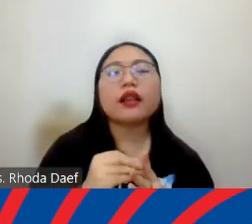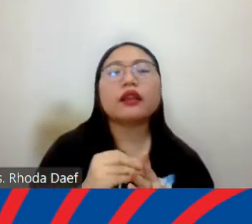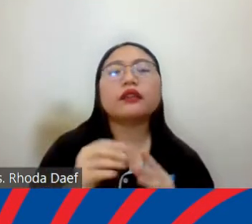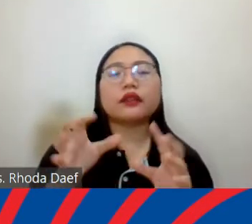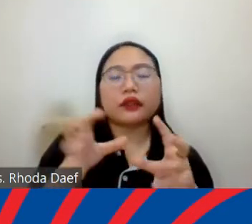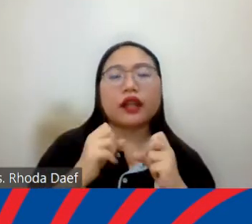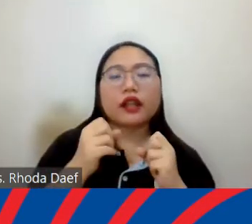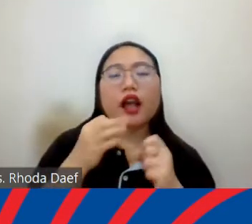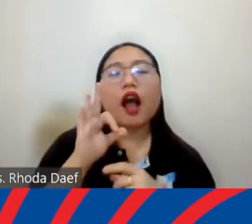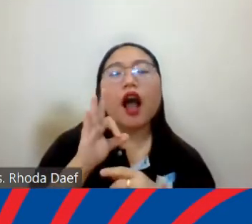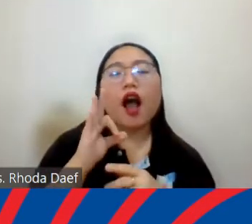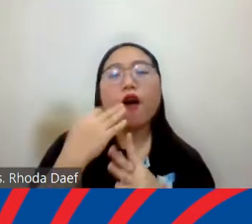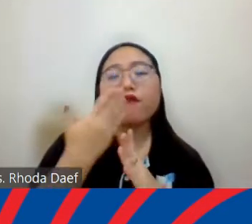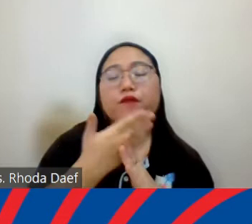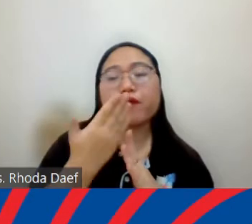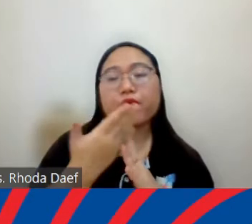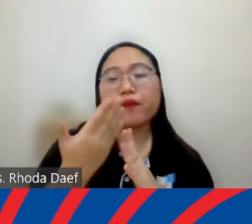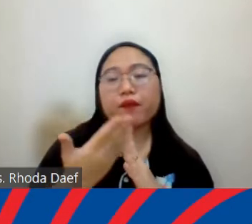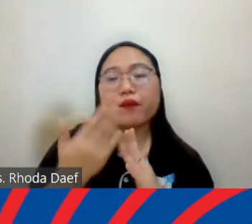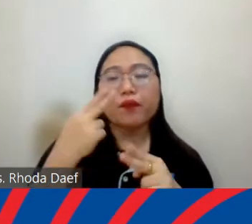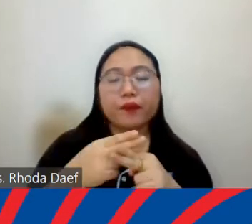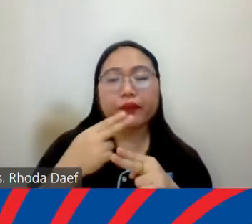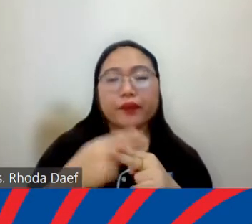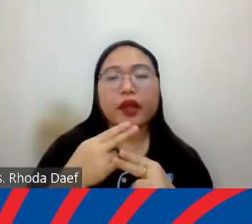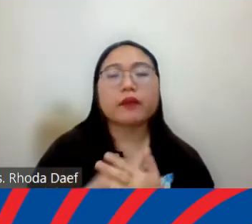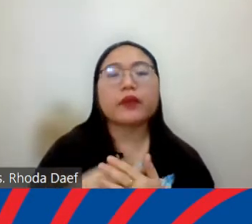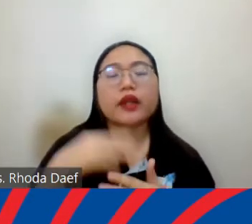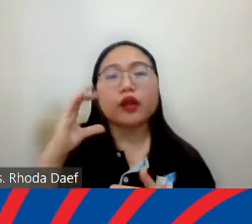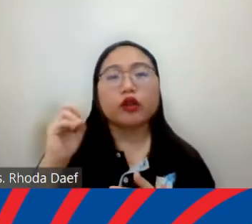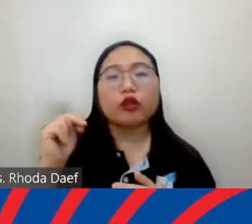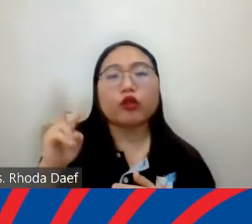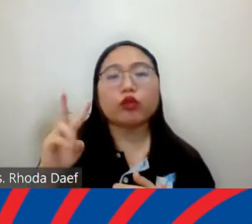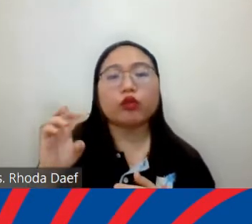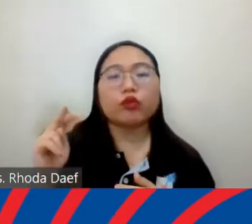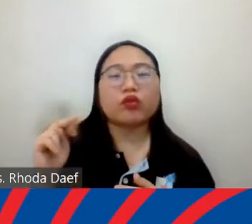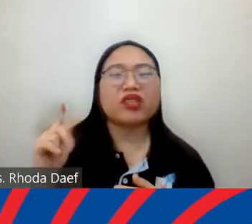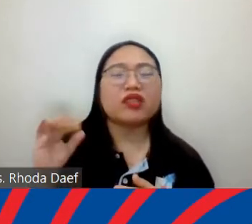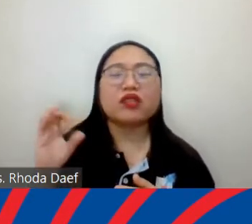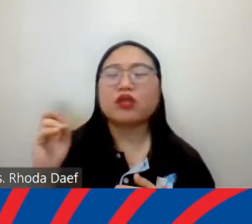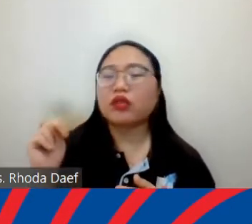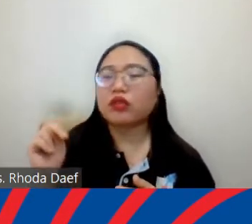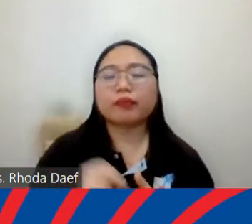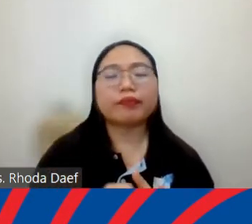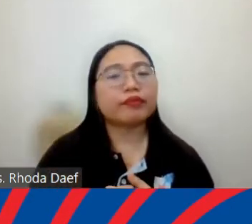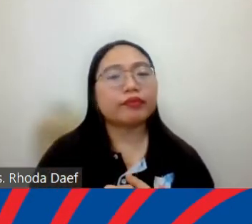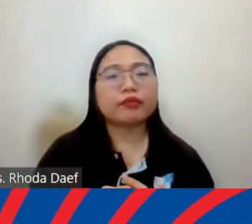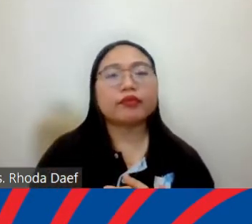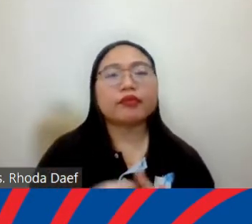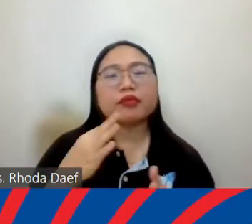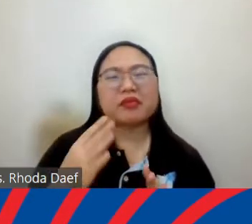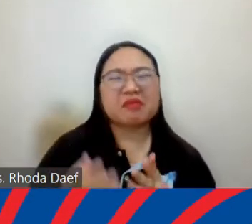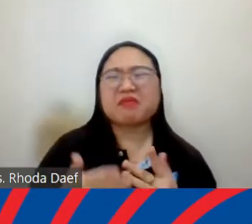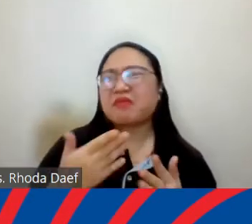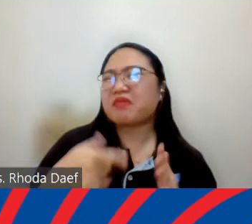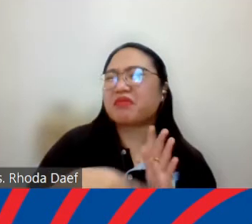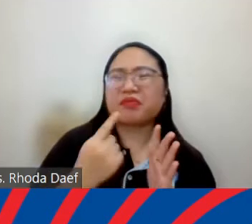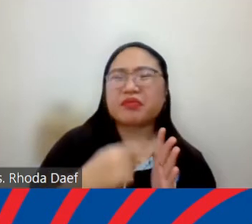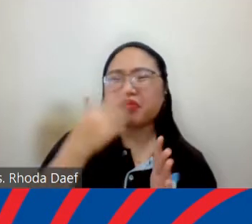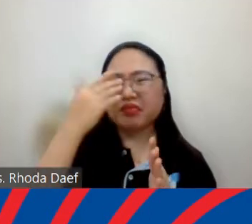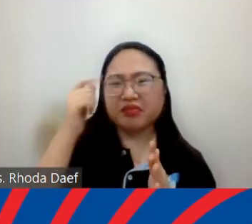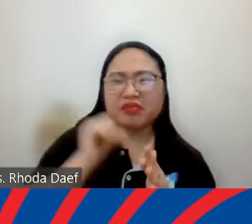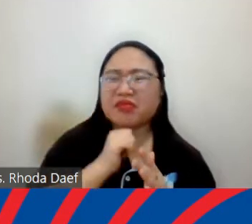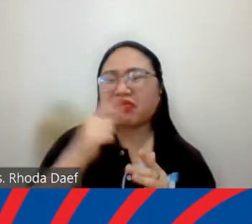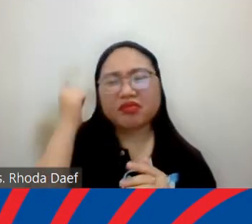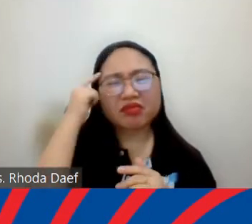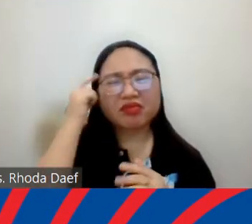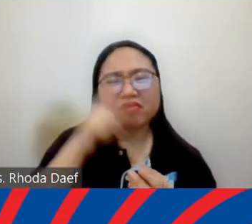convention. Sometimes hindi natin to naiisip, but as you go down the road of your research,